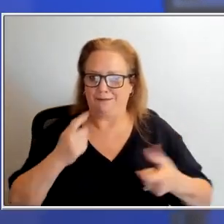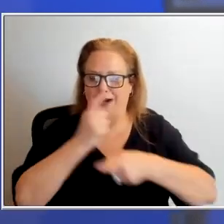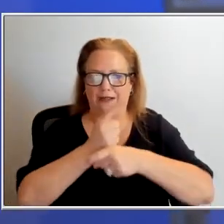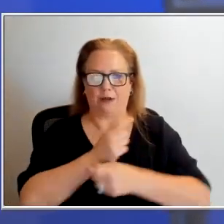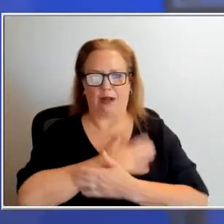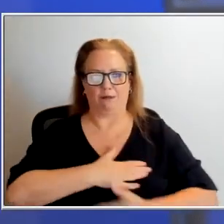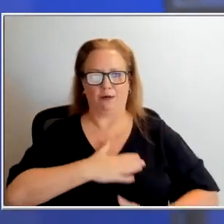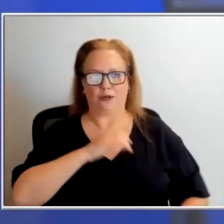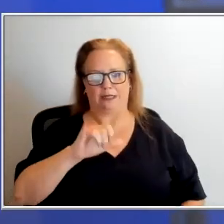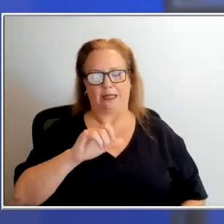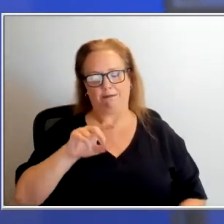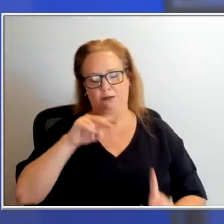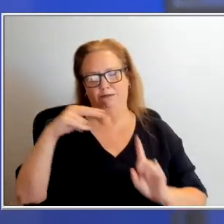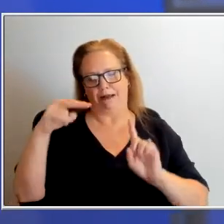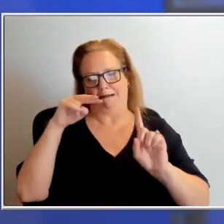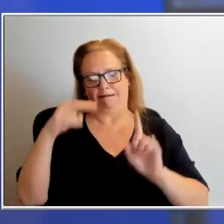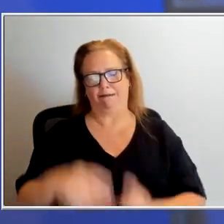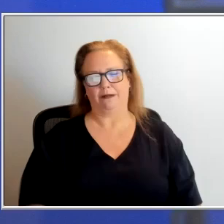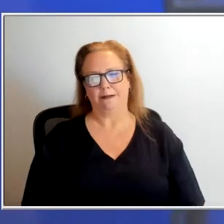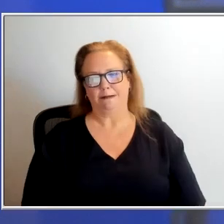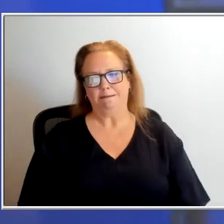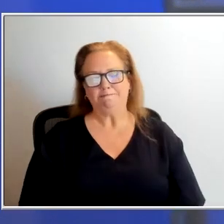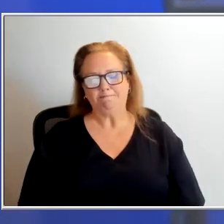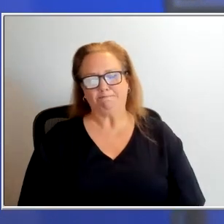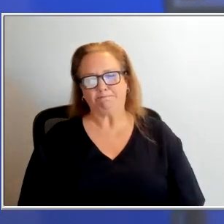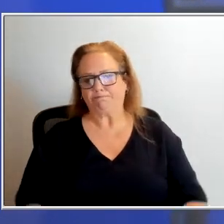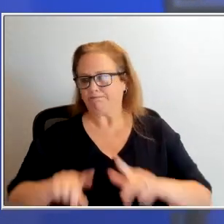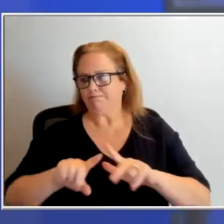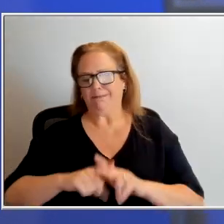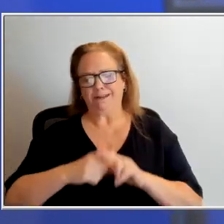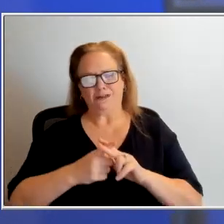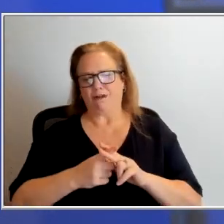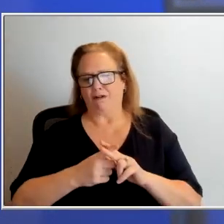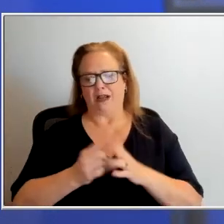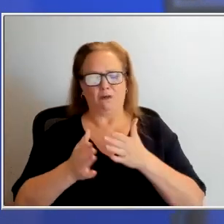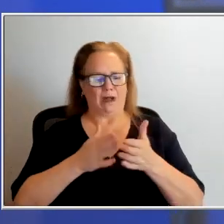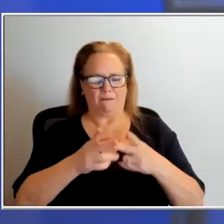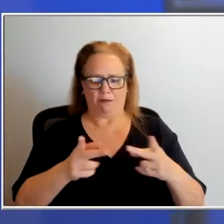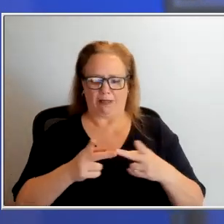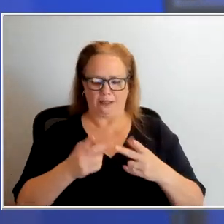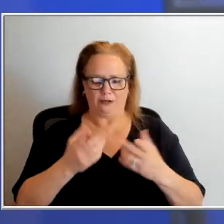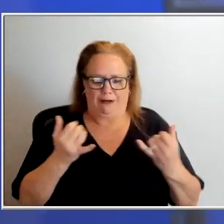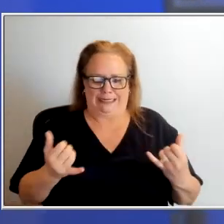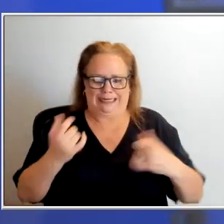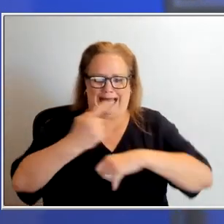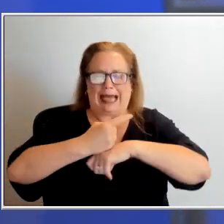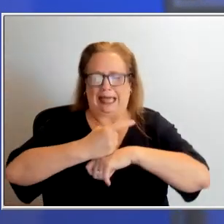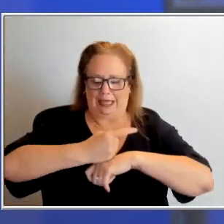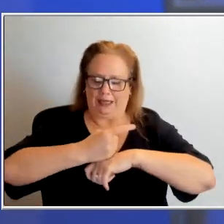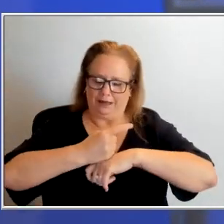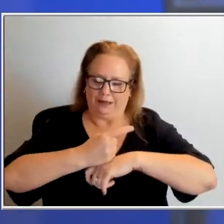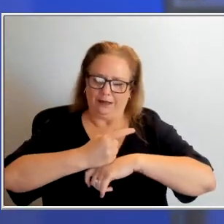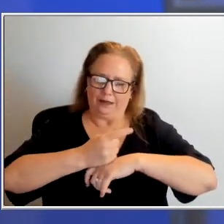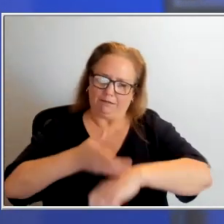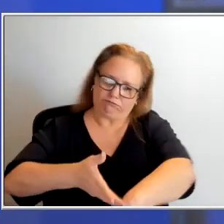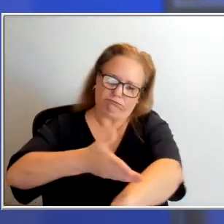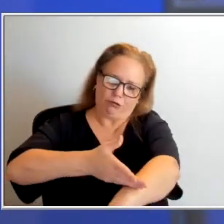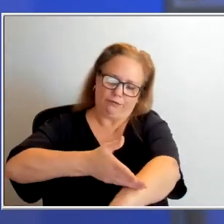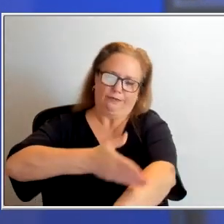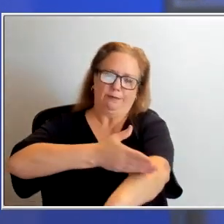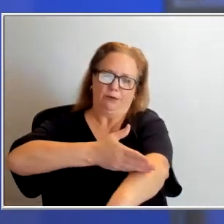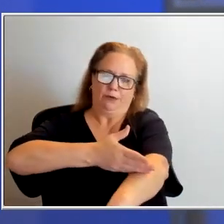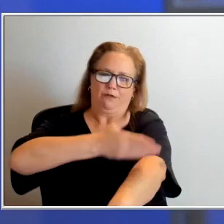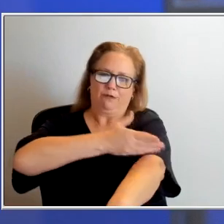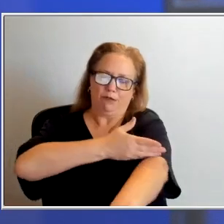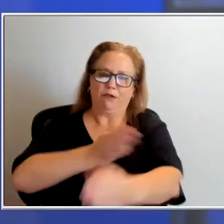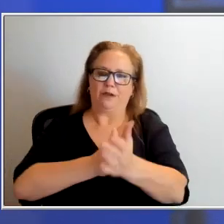that perspective, and you can start wherever you are, and you can grow that passion. You can